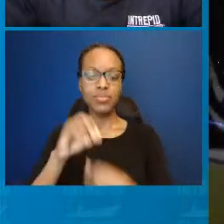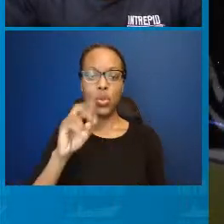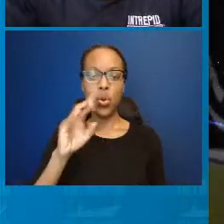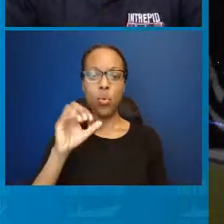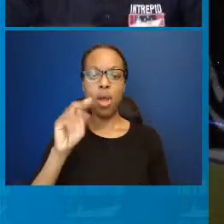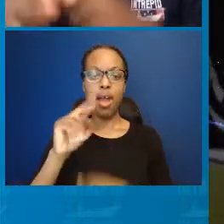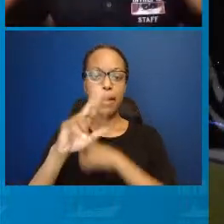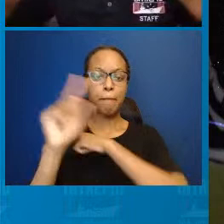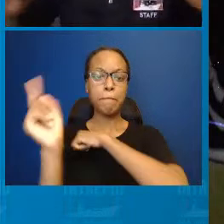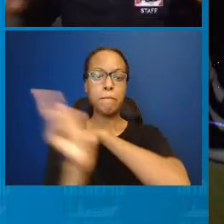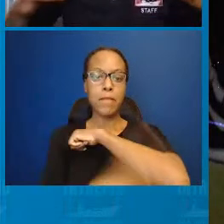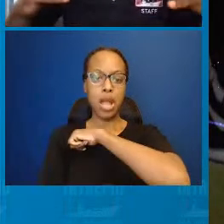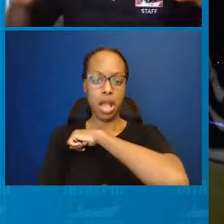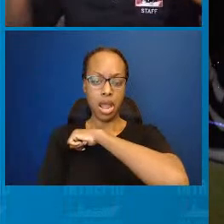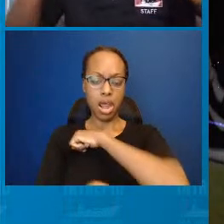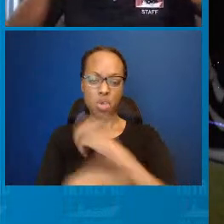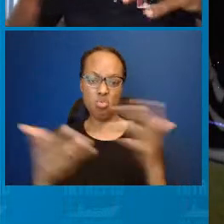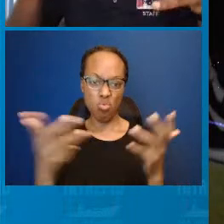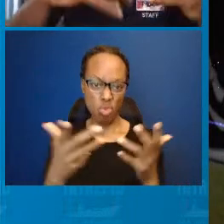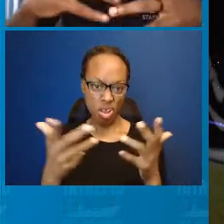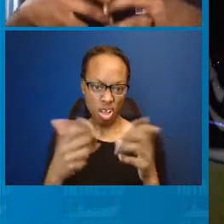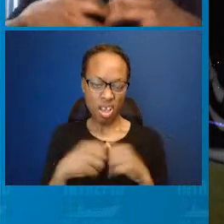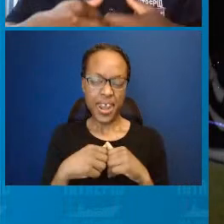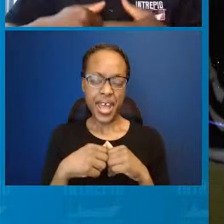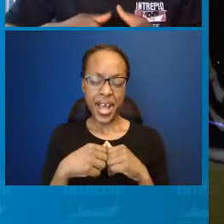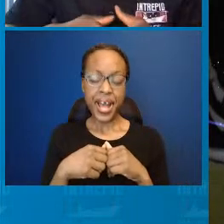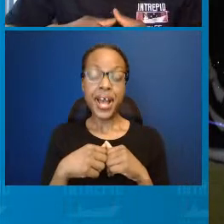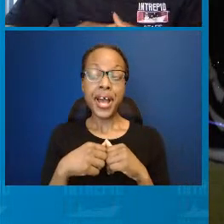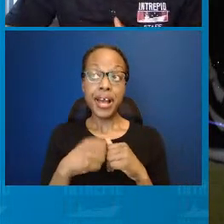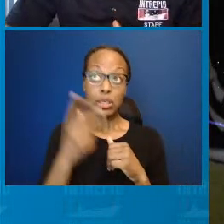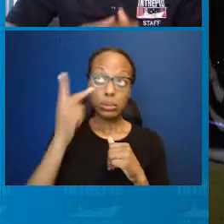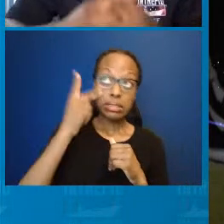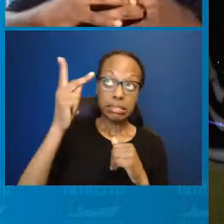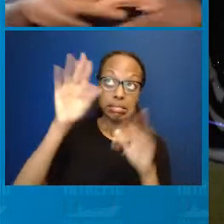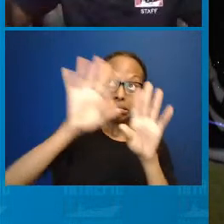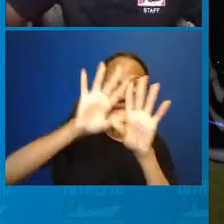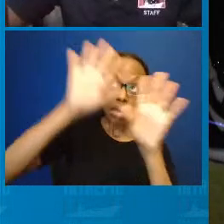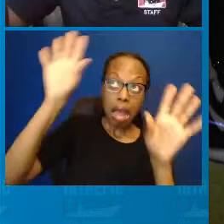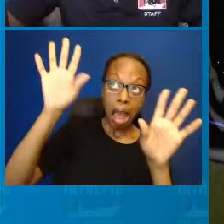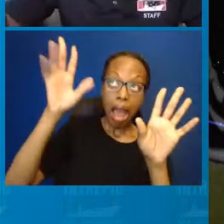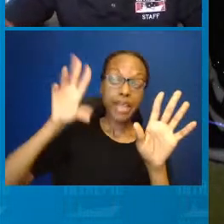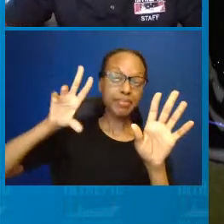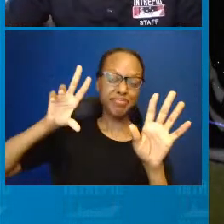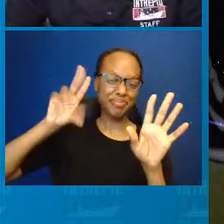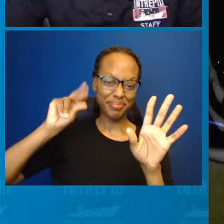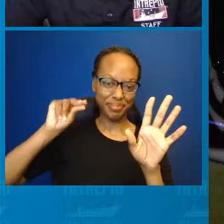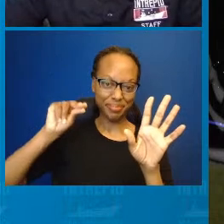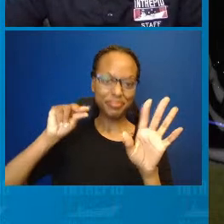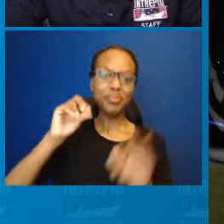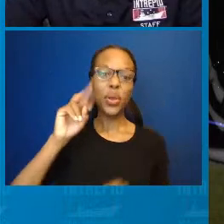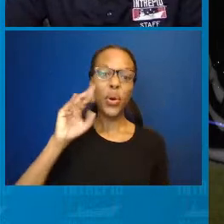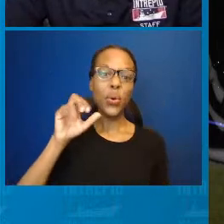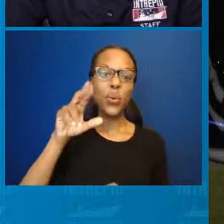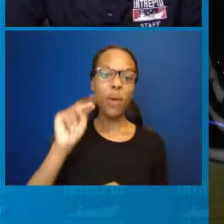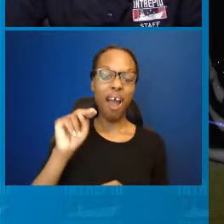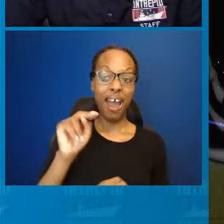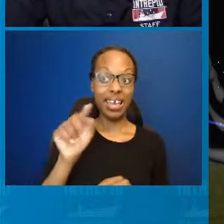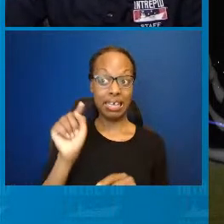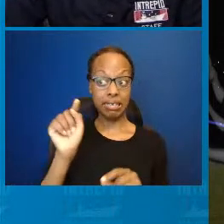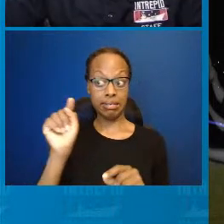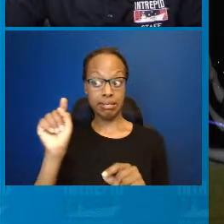in the night sky? Well, him and this thing actually battled to the death. They both killed each other. And